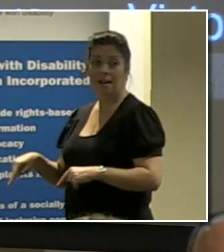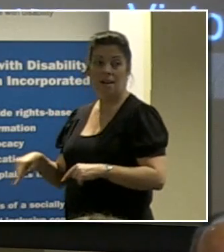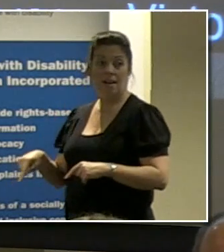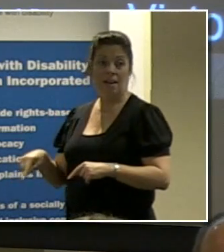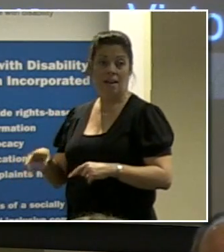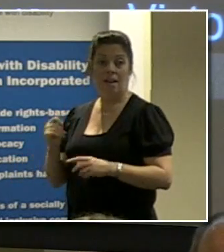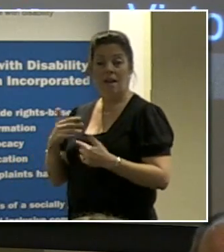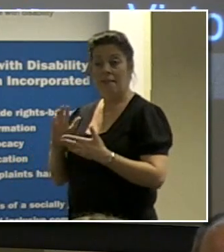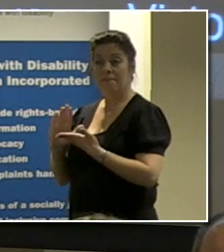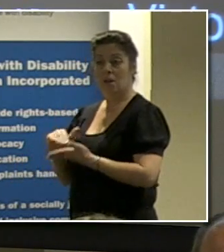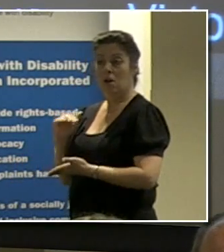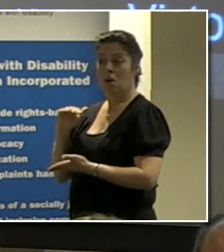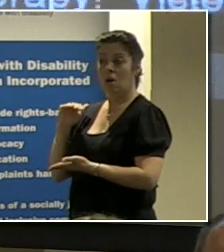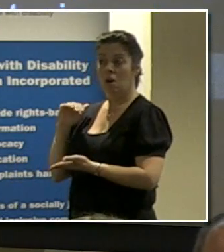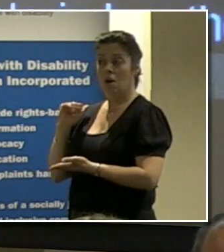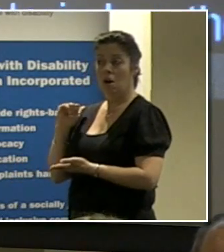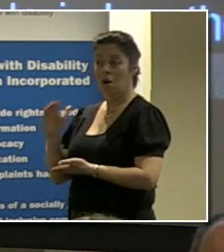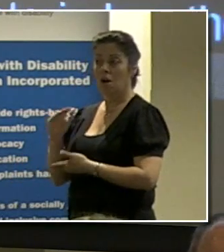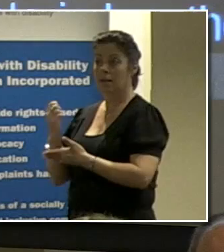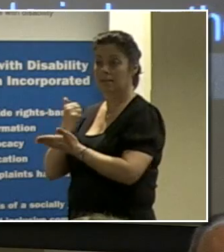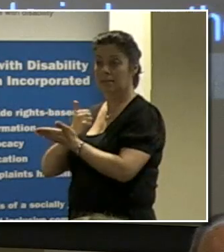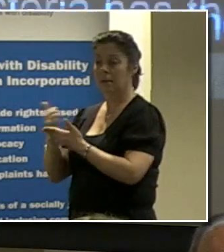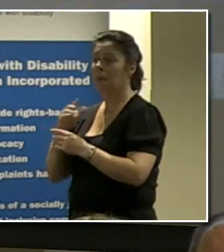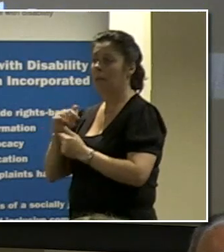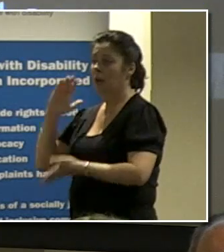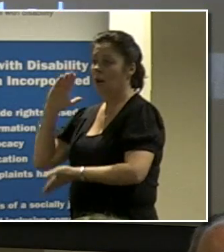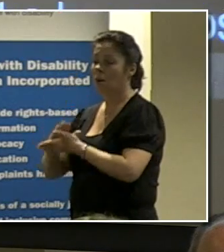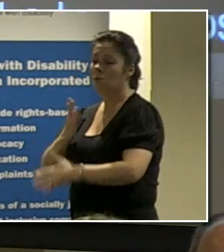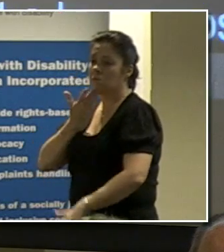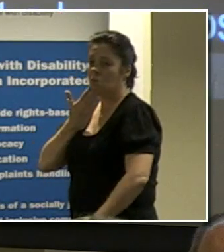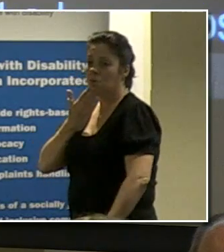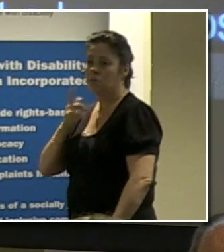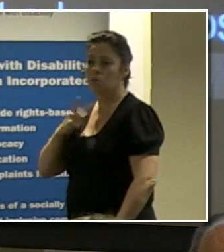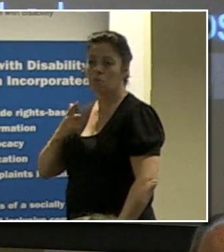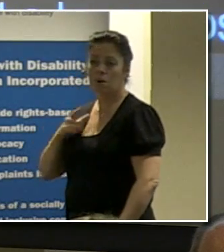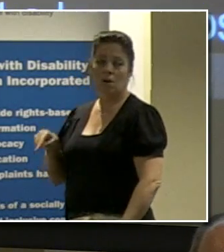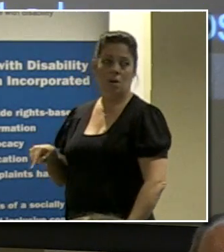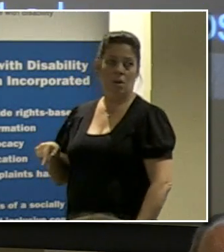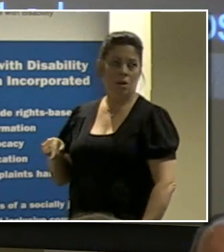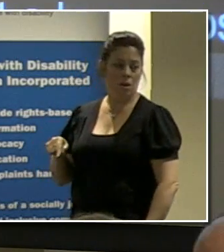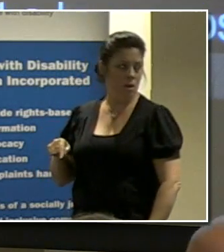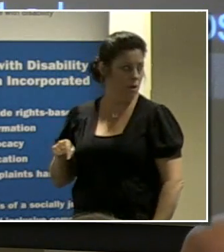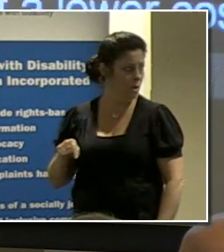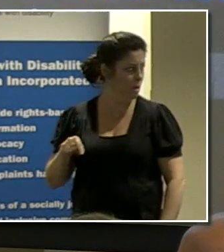Victoria has a highish number but a lower cost. Victoria's much bigger emphasis and an